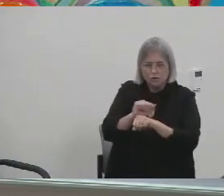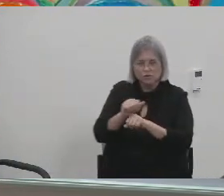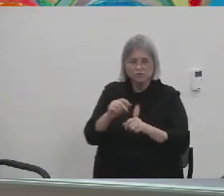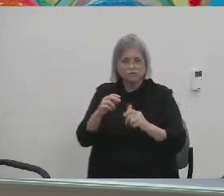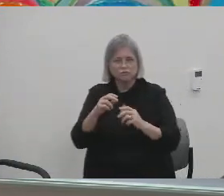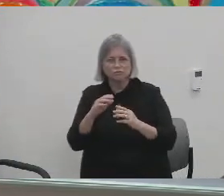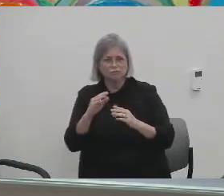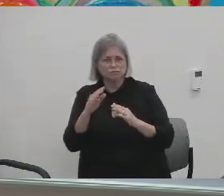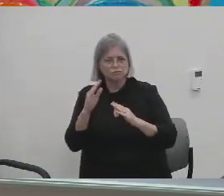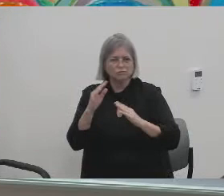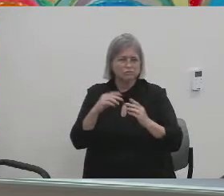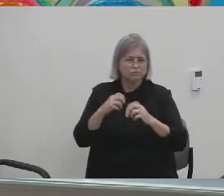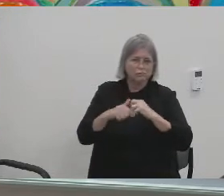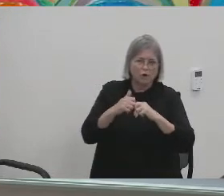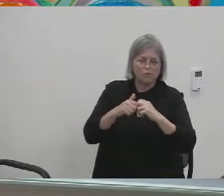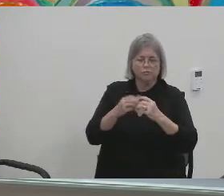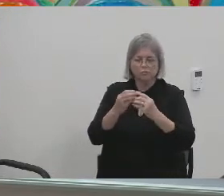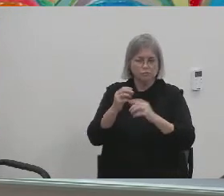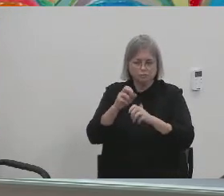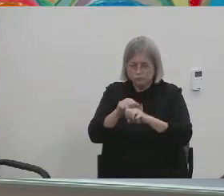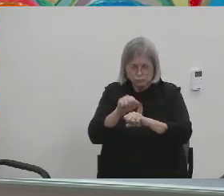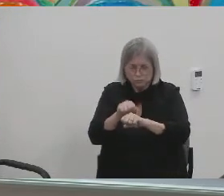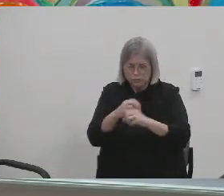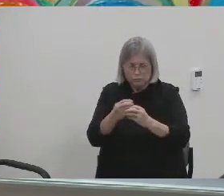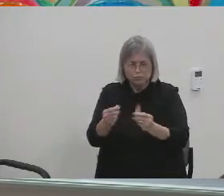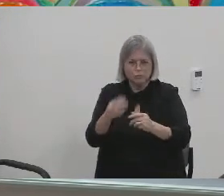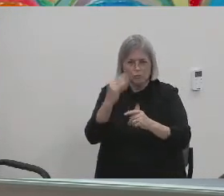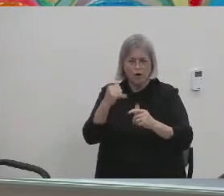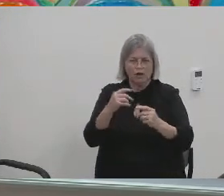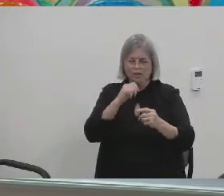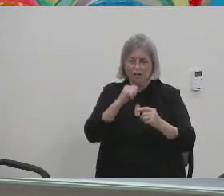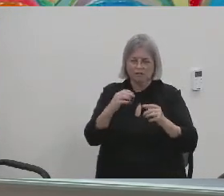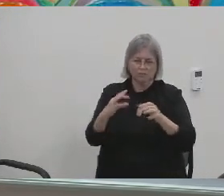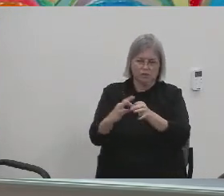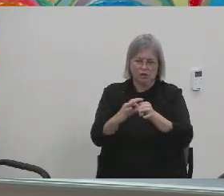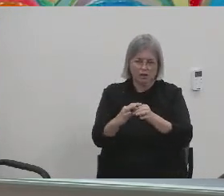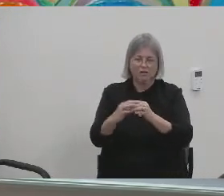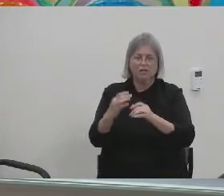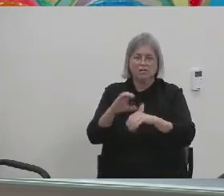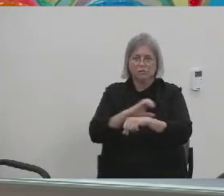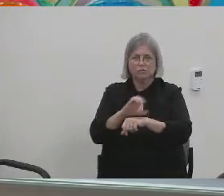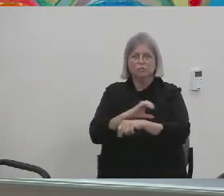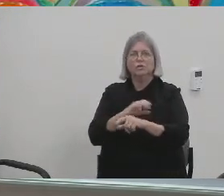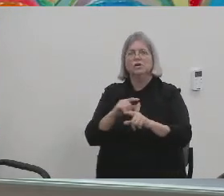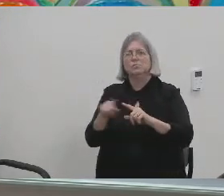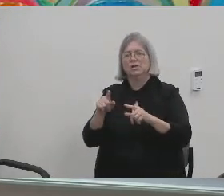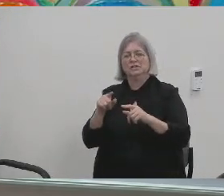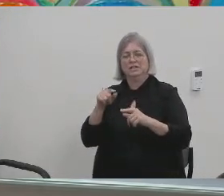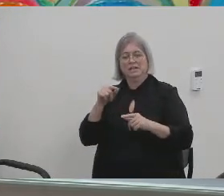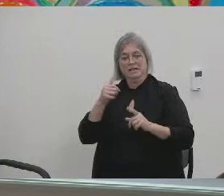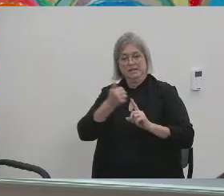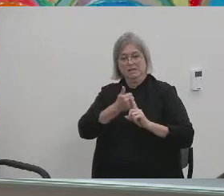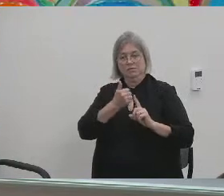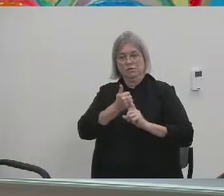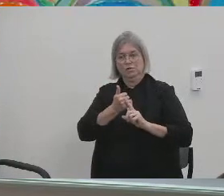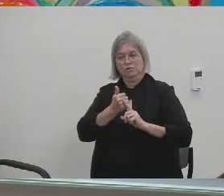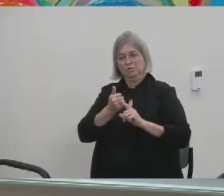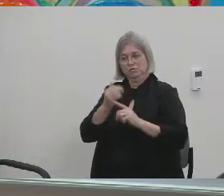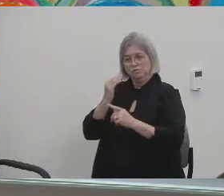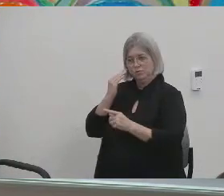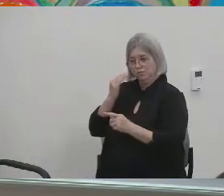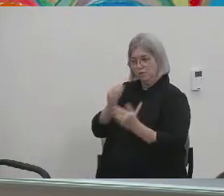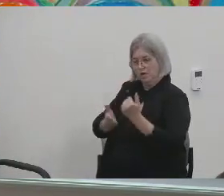that have been written and why these programs don't talk to one another. But they're not necessarily the ones who can help a teacher know how